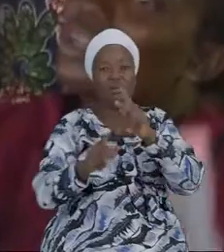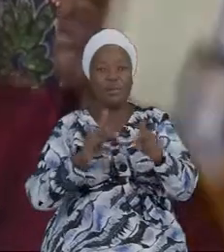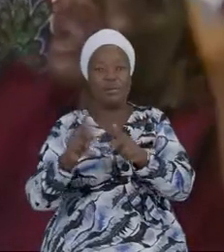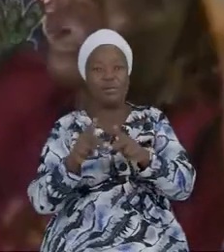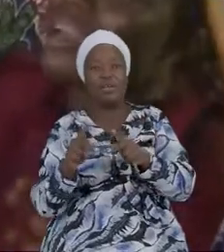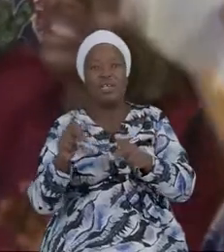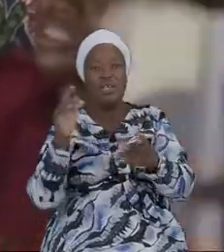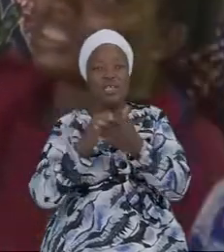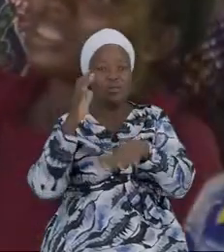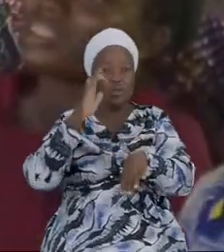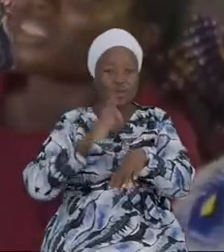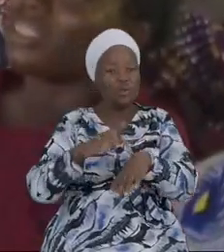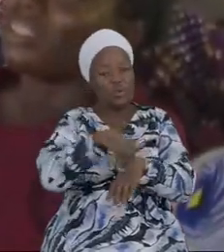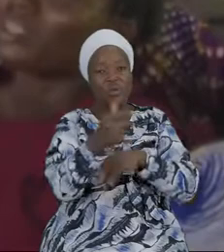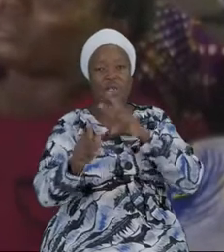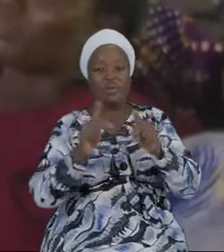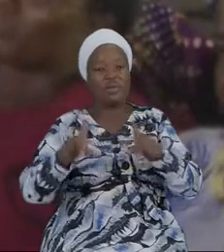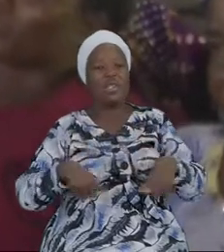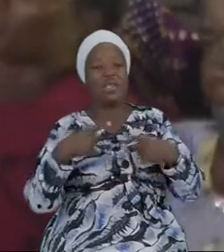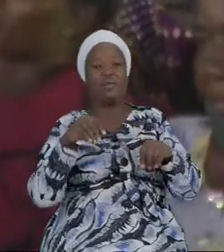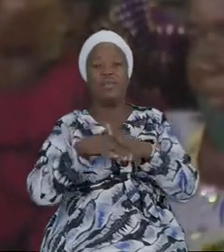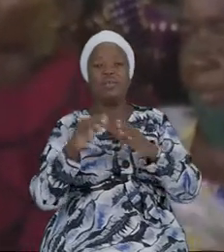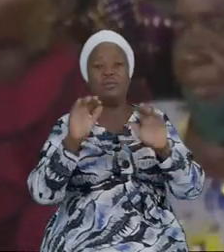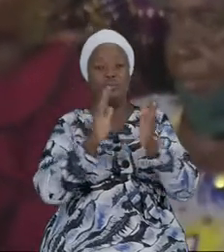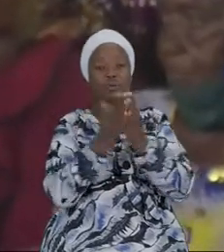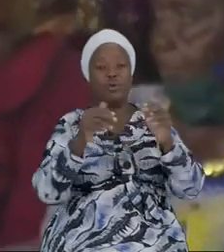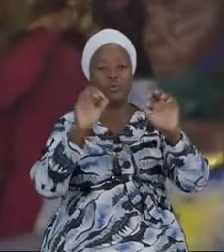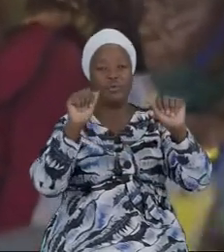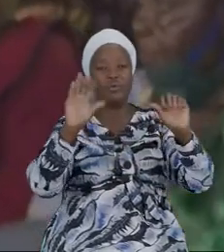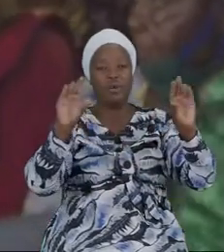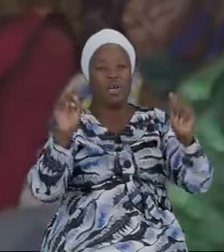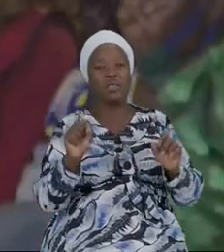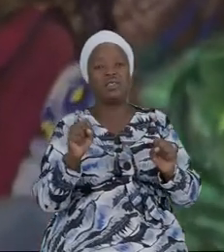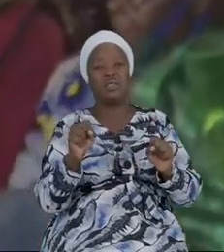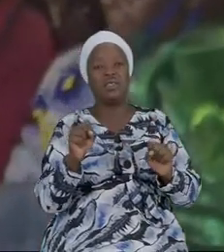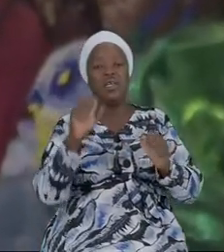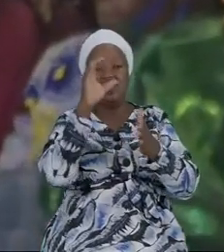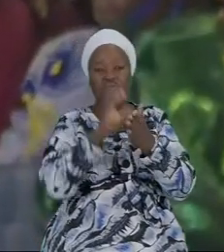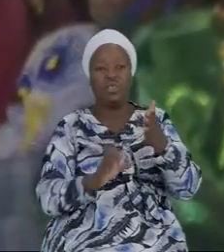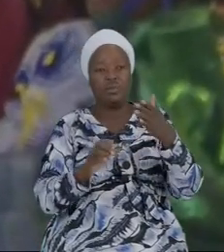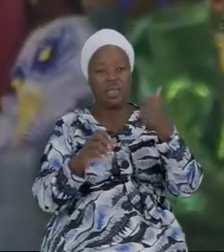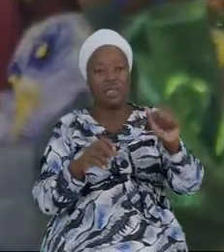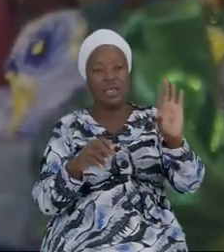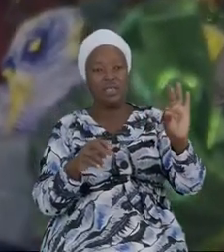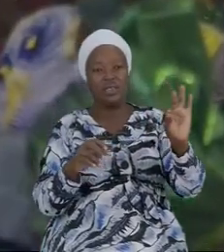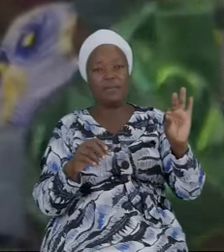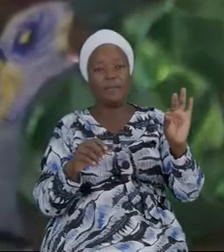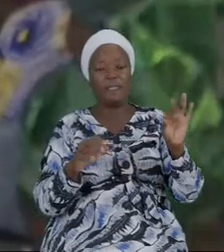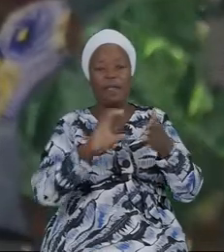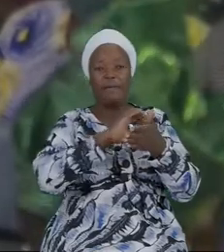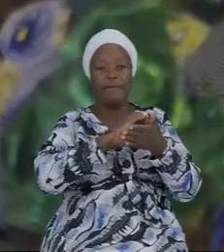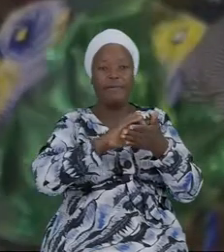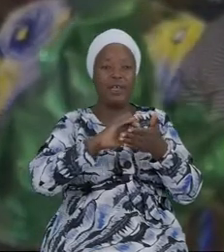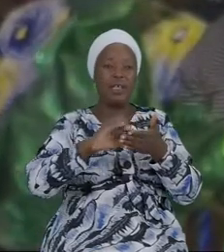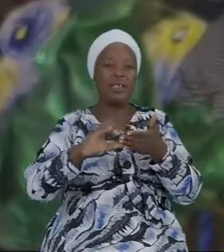people. Now, Acts of the Apostles, chapter 19. Acts, chapter 19. I'm reading